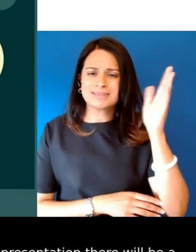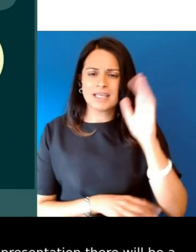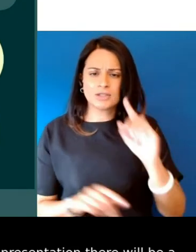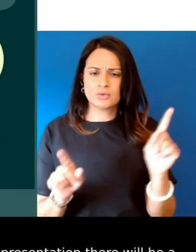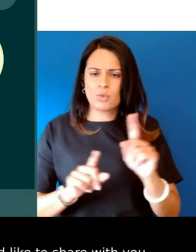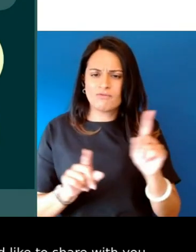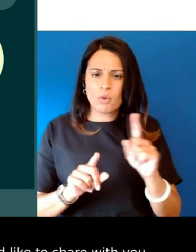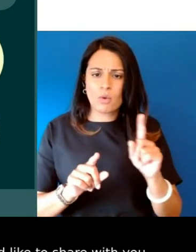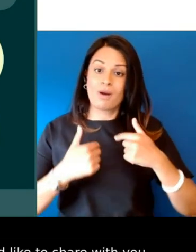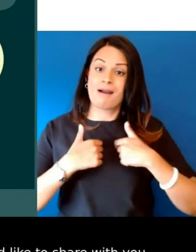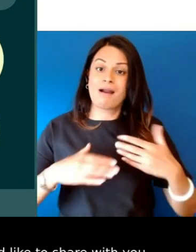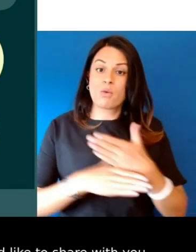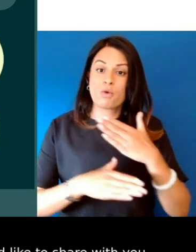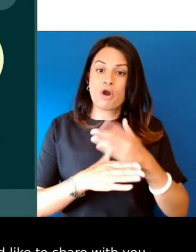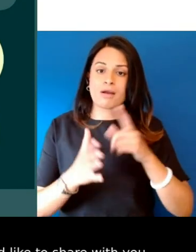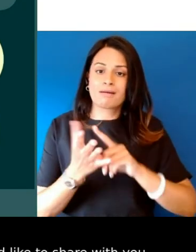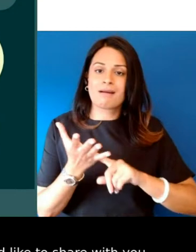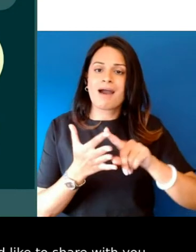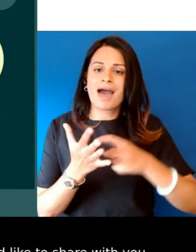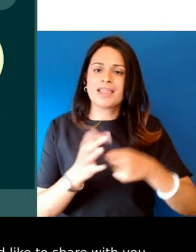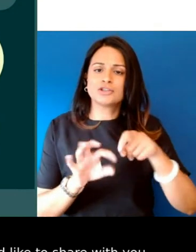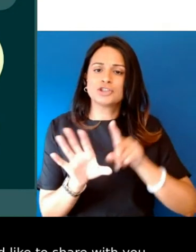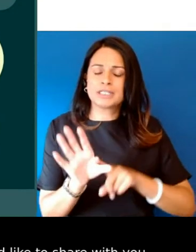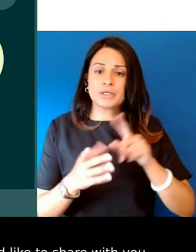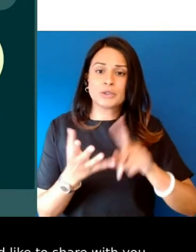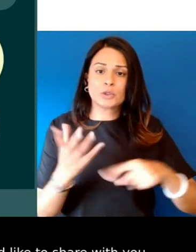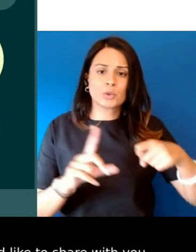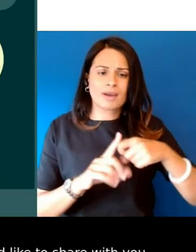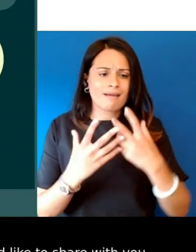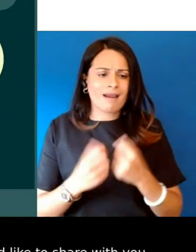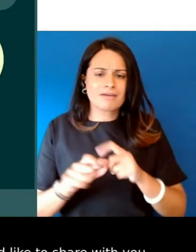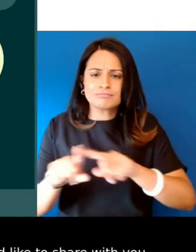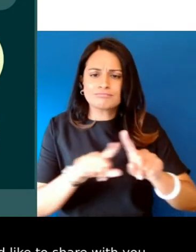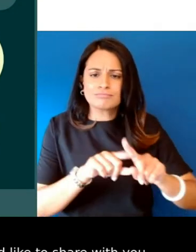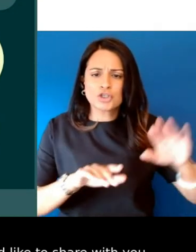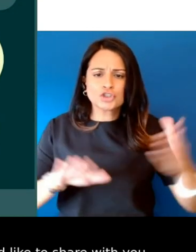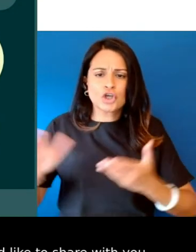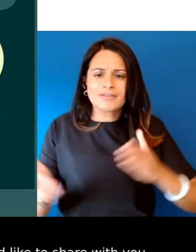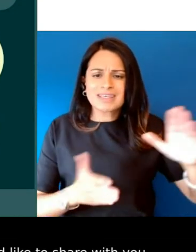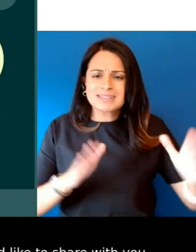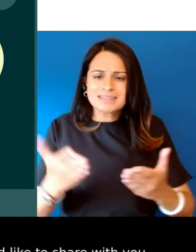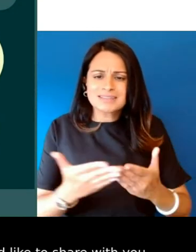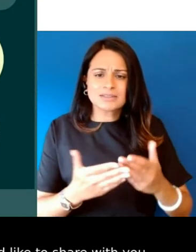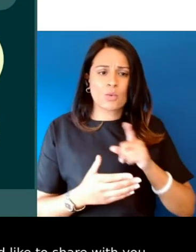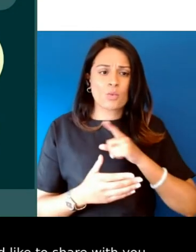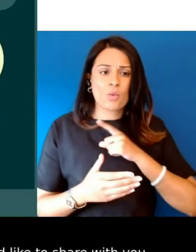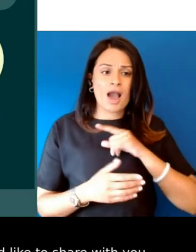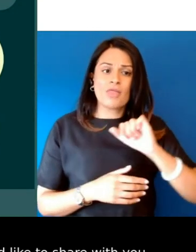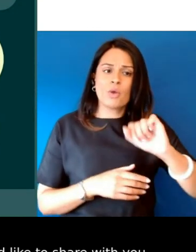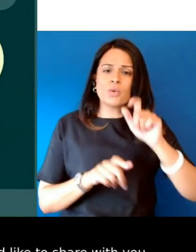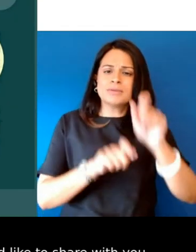allergy uk and services that we offer to those whose lives are affected by allergy